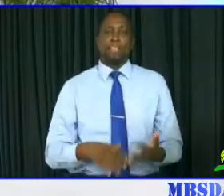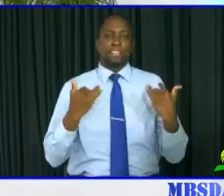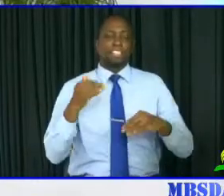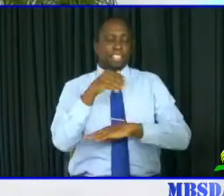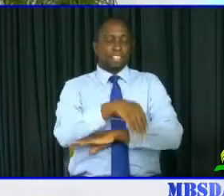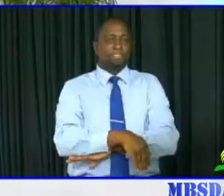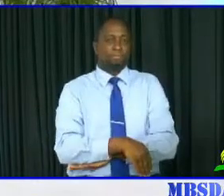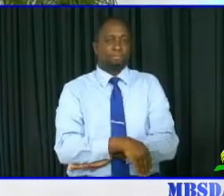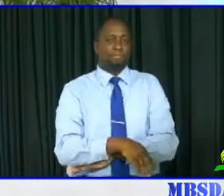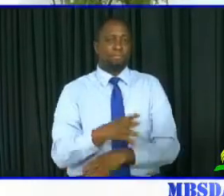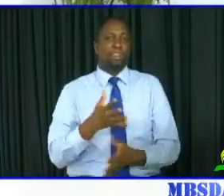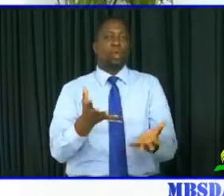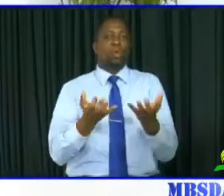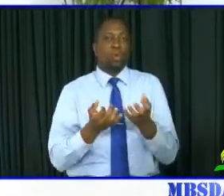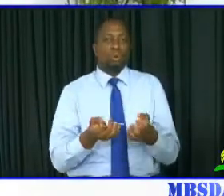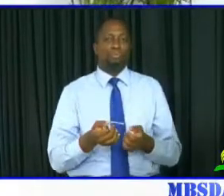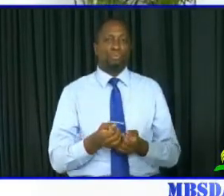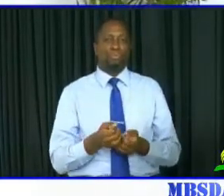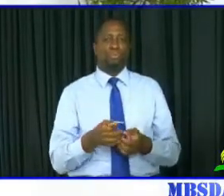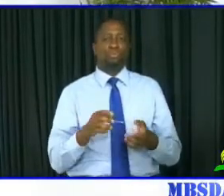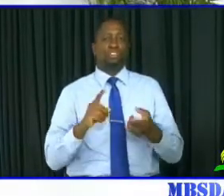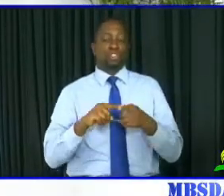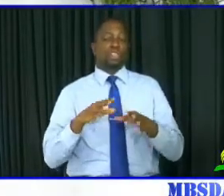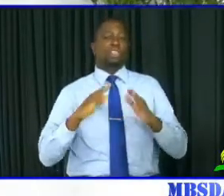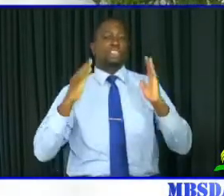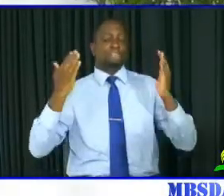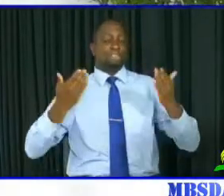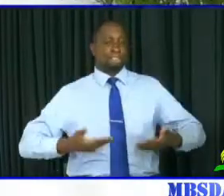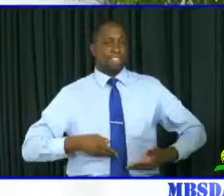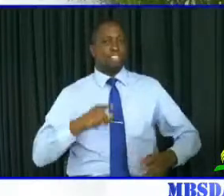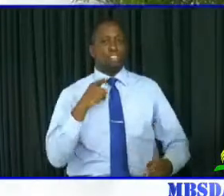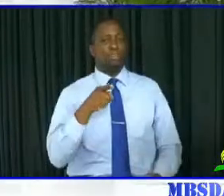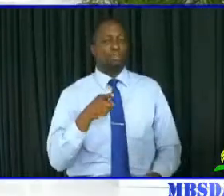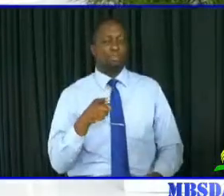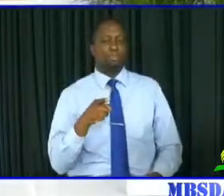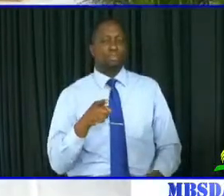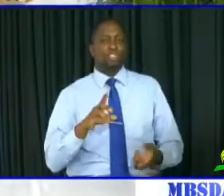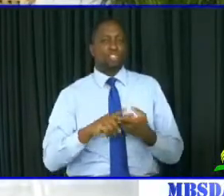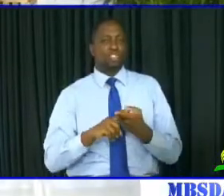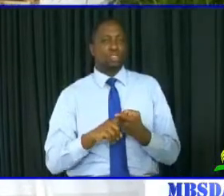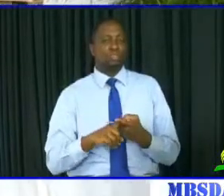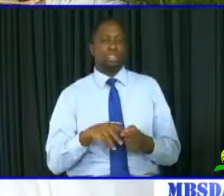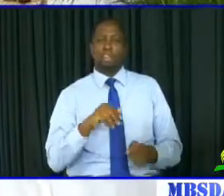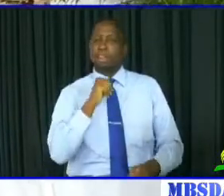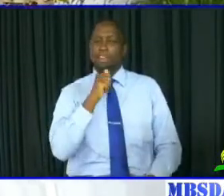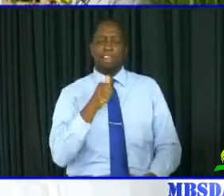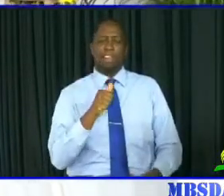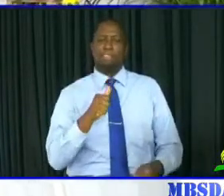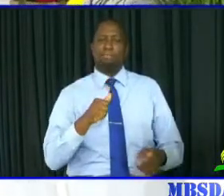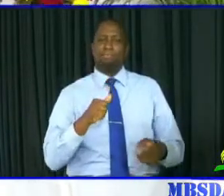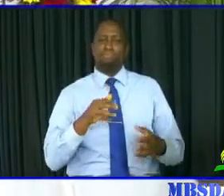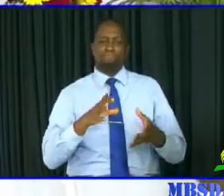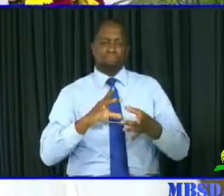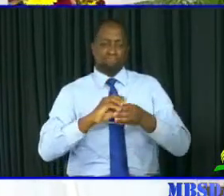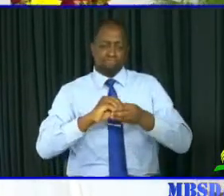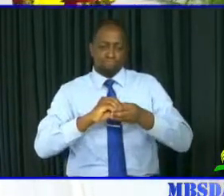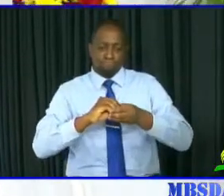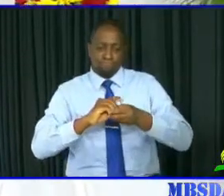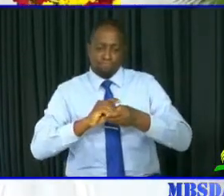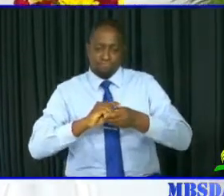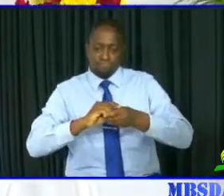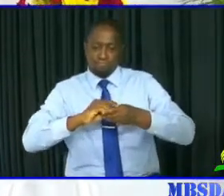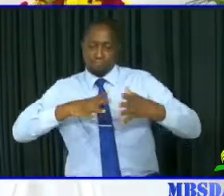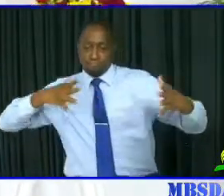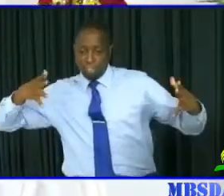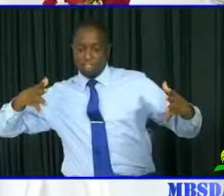Tonight, I want to invite you to not let go of the mighty hand of